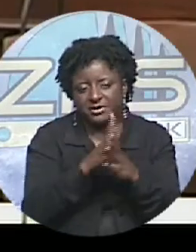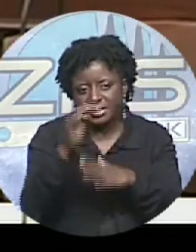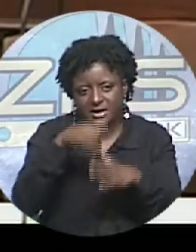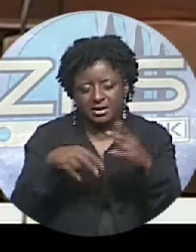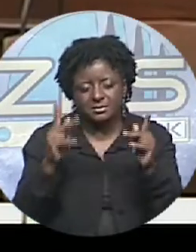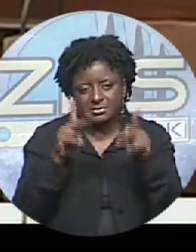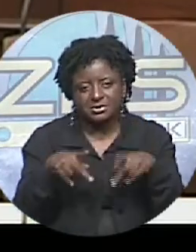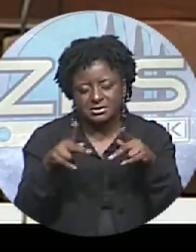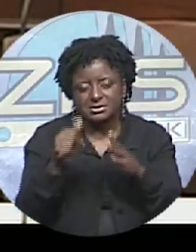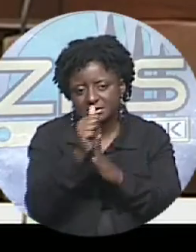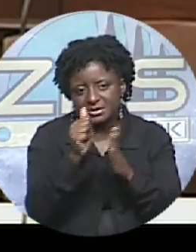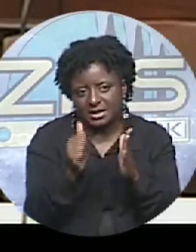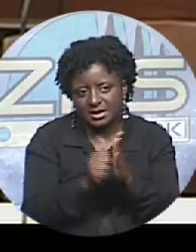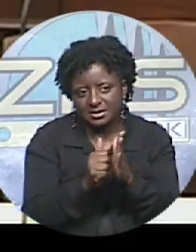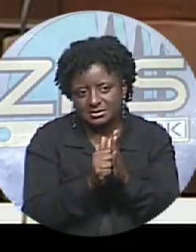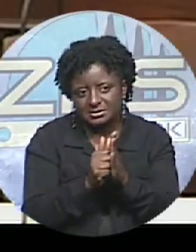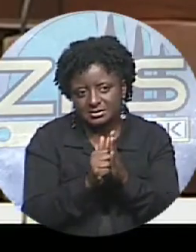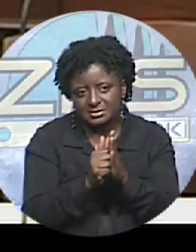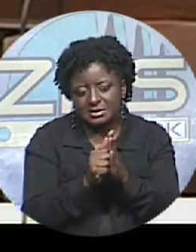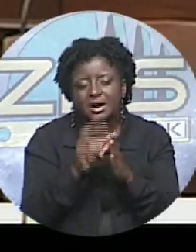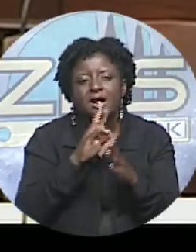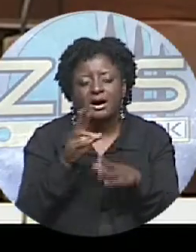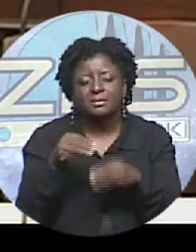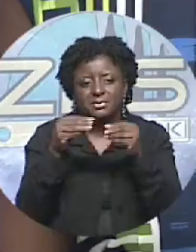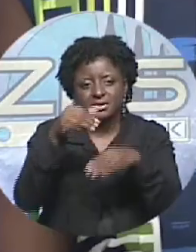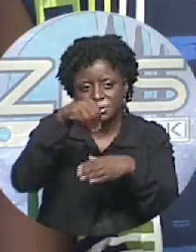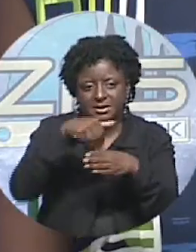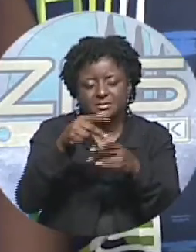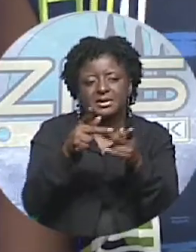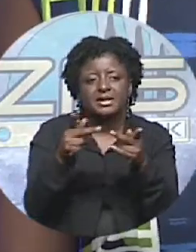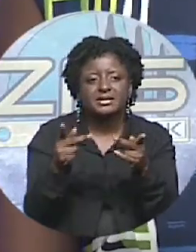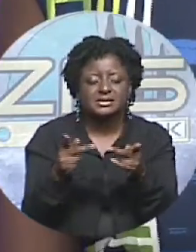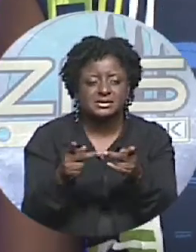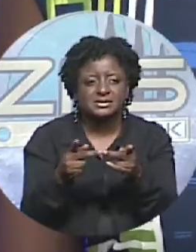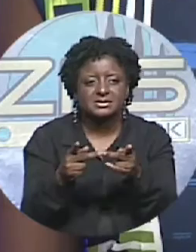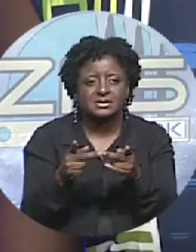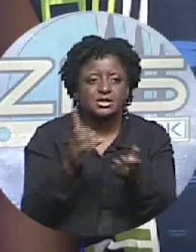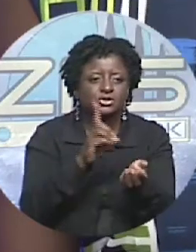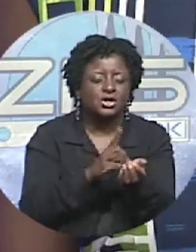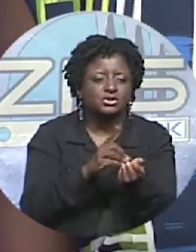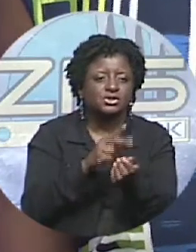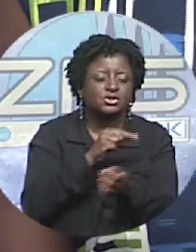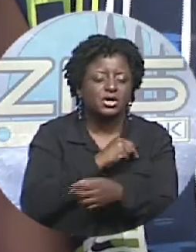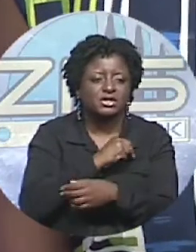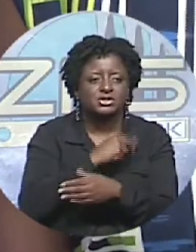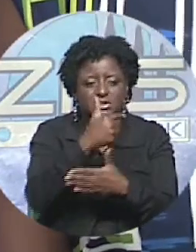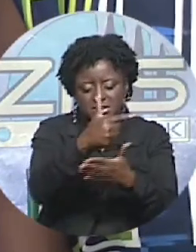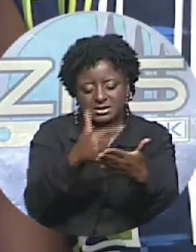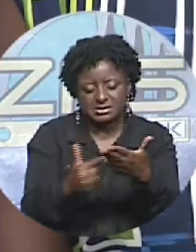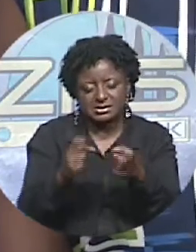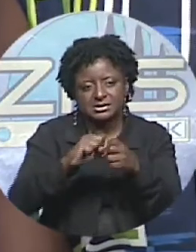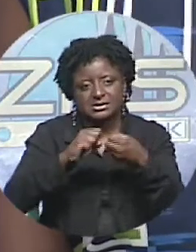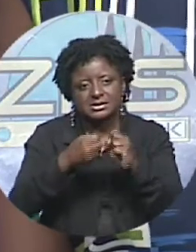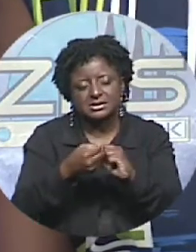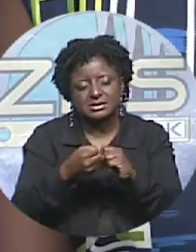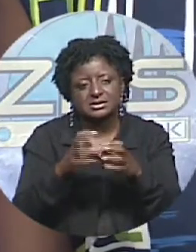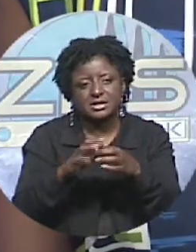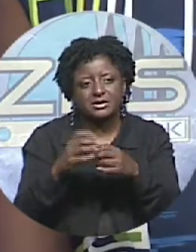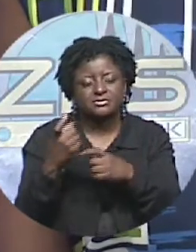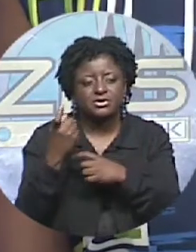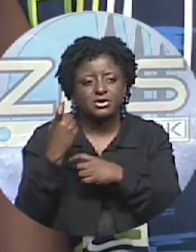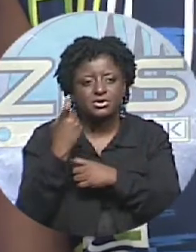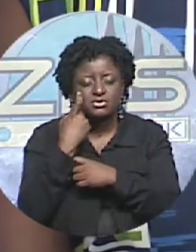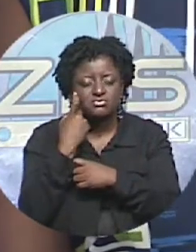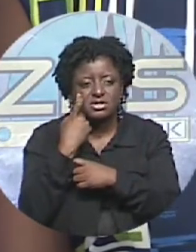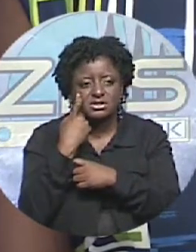policies, protocols, and programs are implemented. Dr. Nottage listed the statistics of the most recent human trafficking